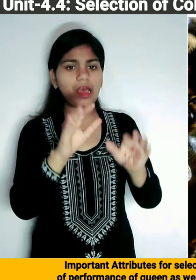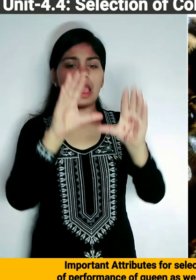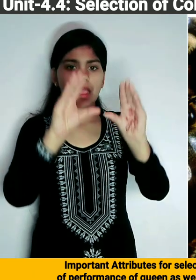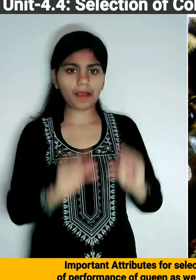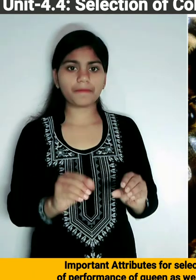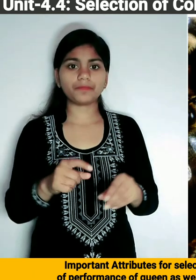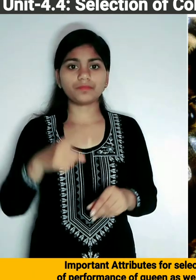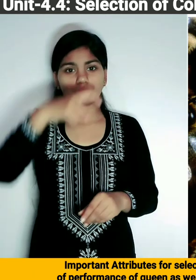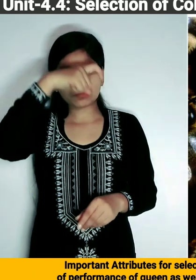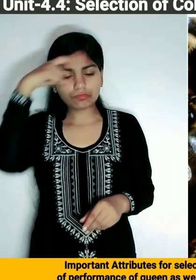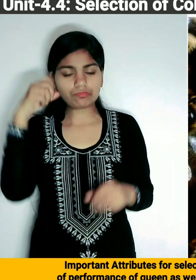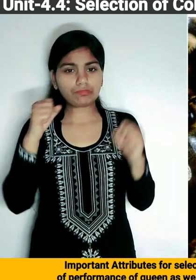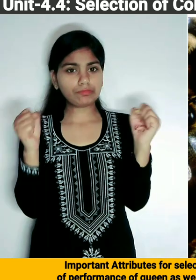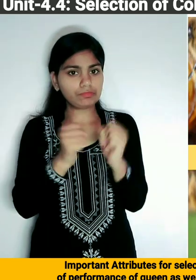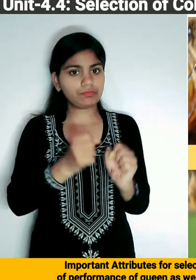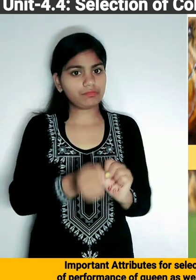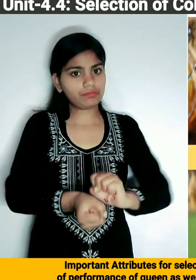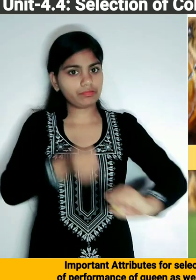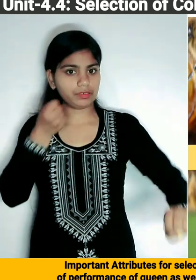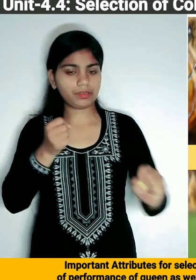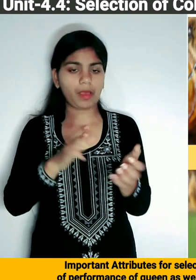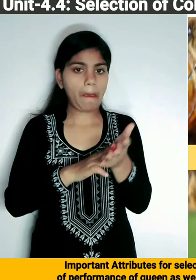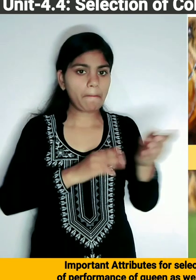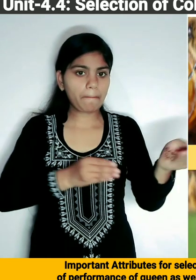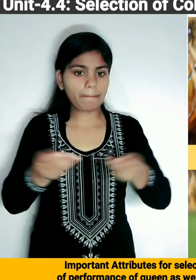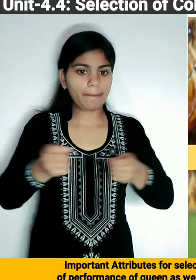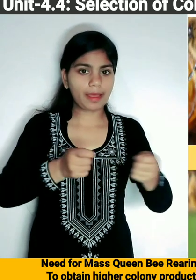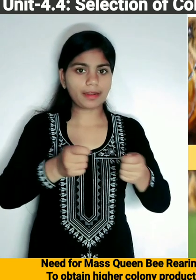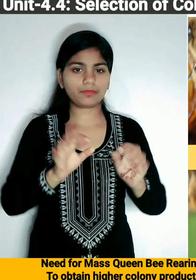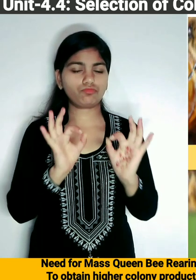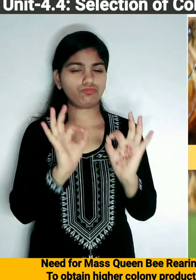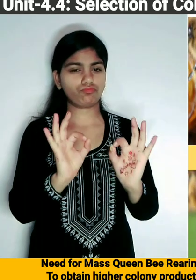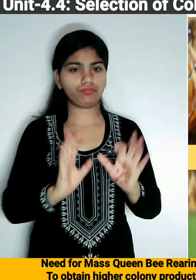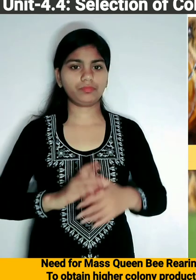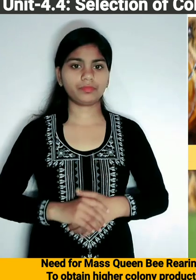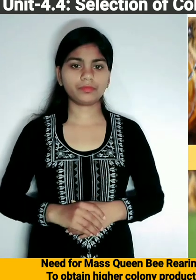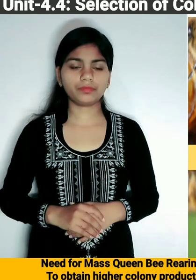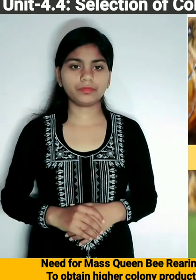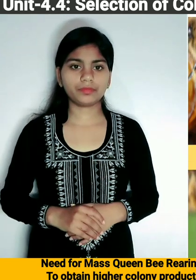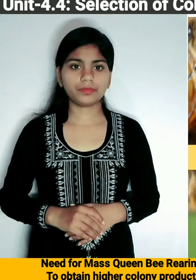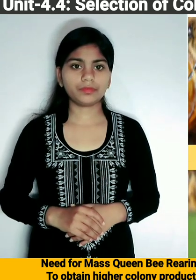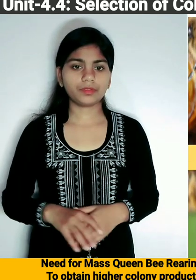raising, winter summer hardiness.